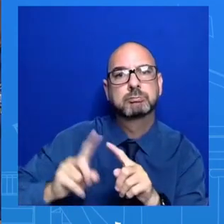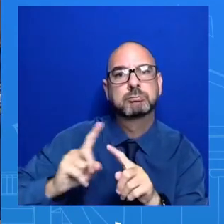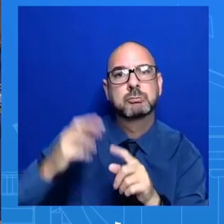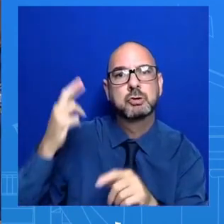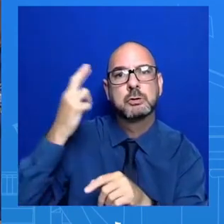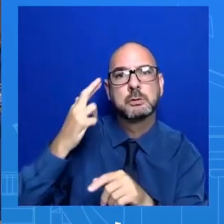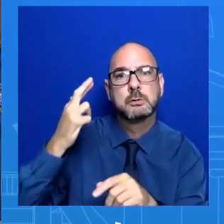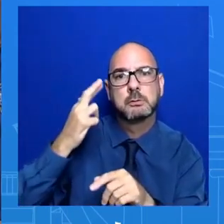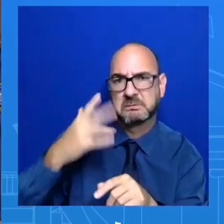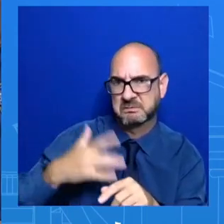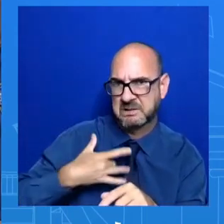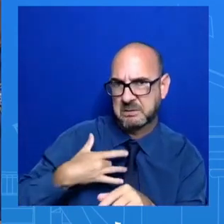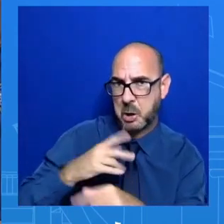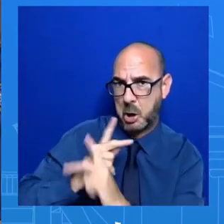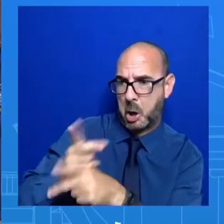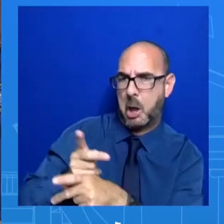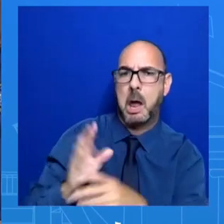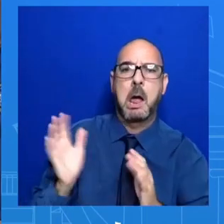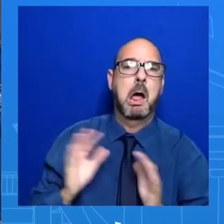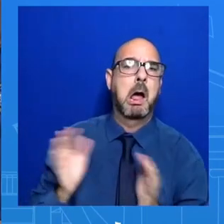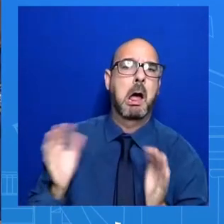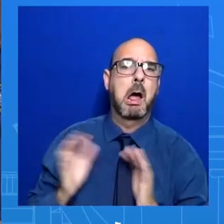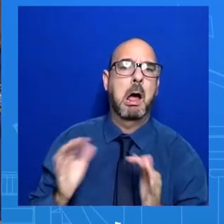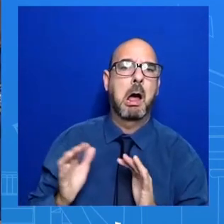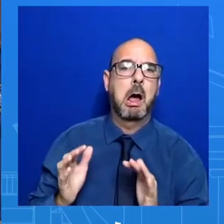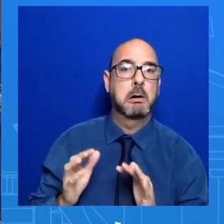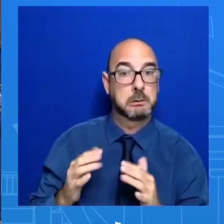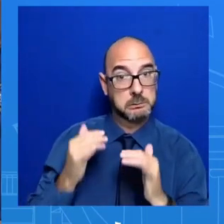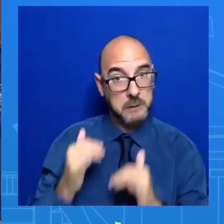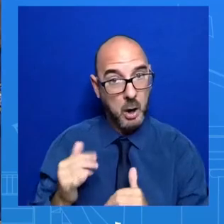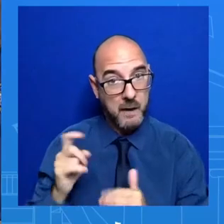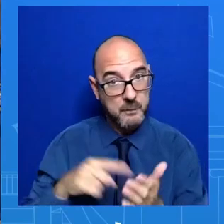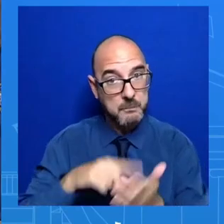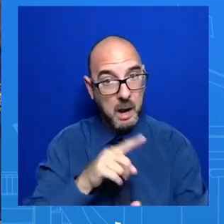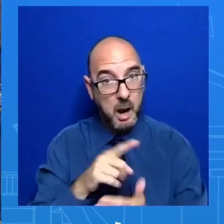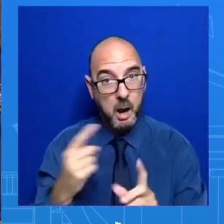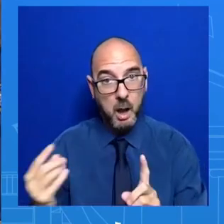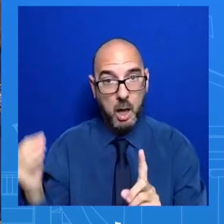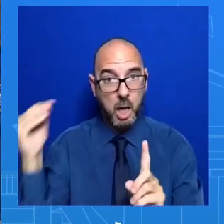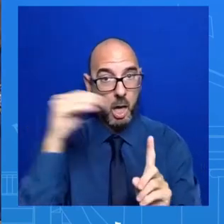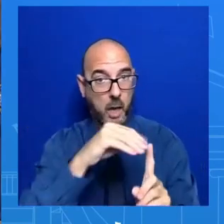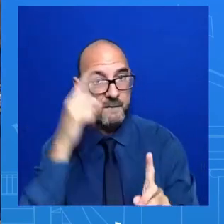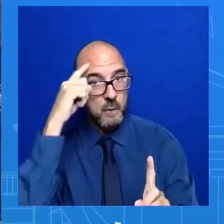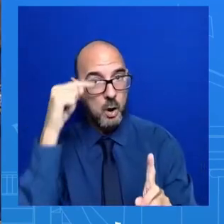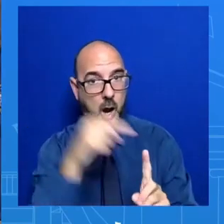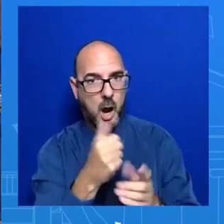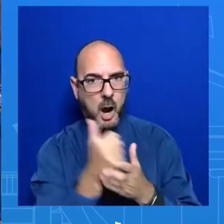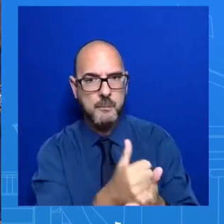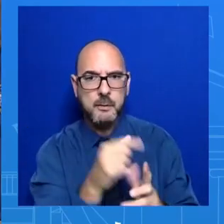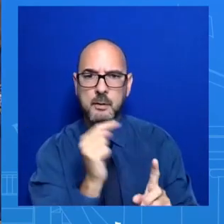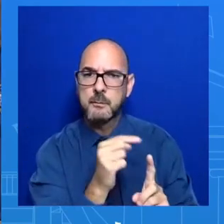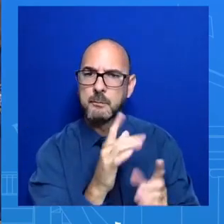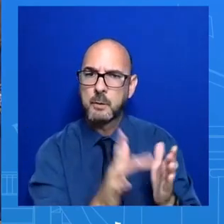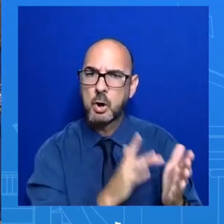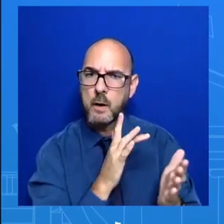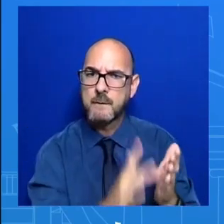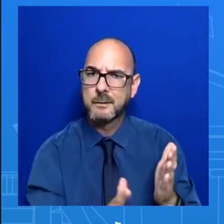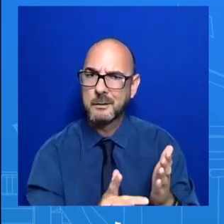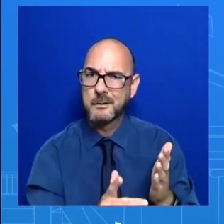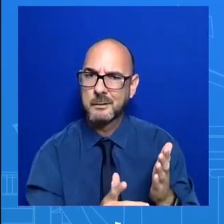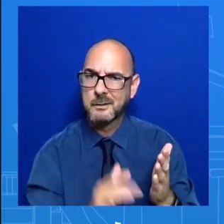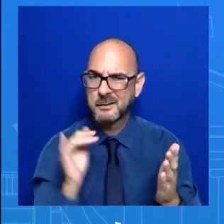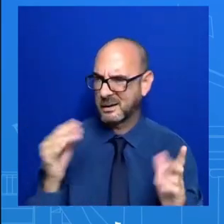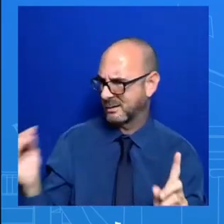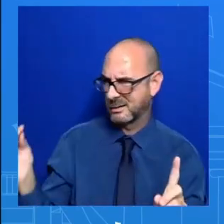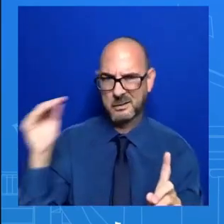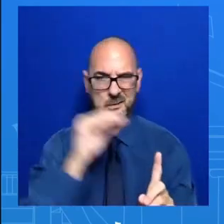with it right now, that they feel like in some form they are responsible for allowing those who did not to pay their fair share? So look, here's the thing. This is